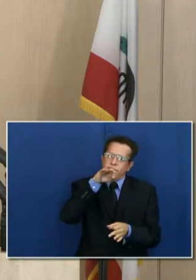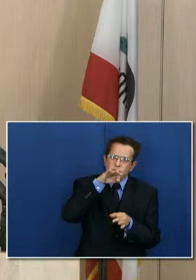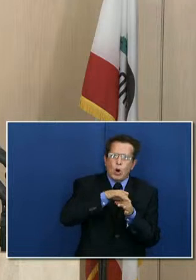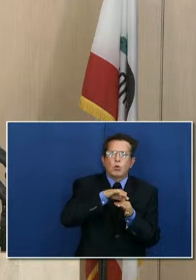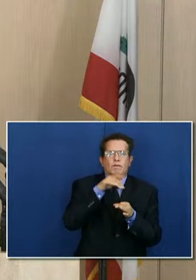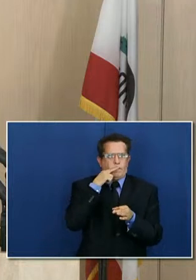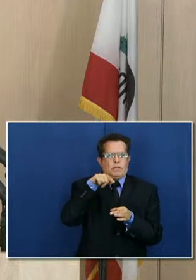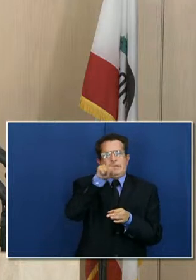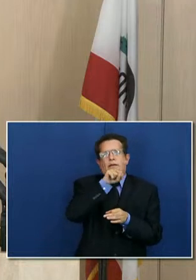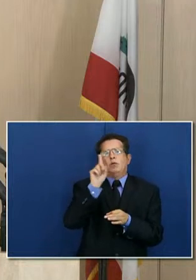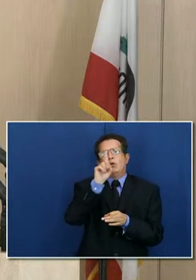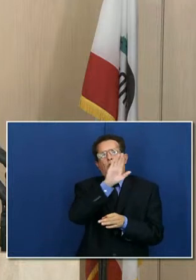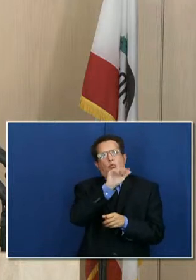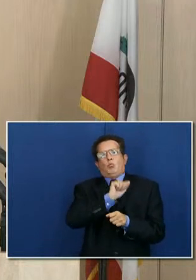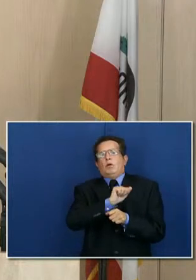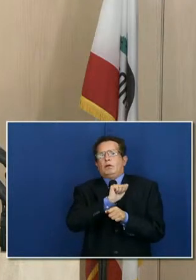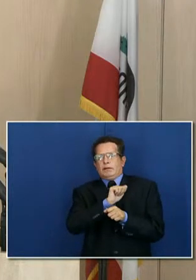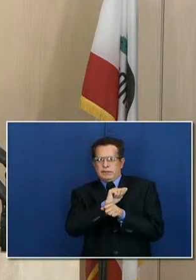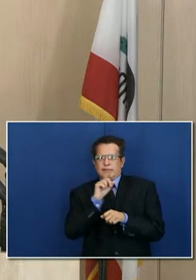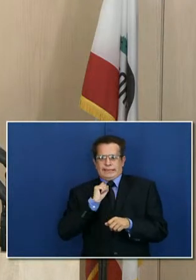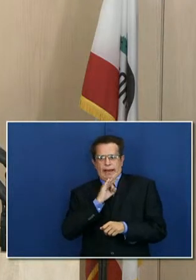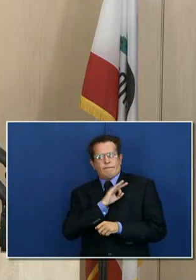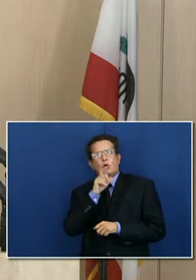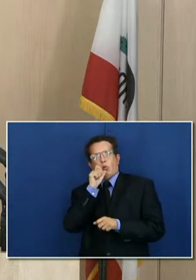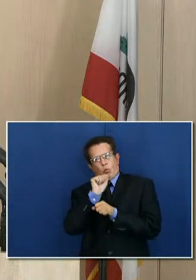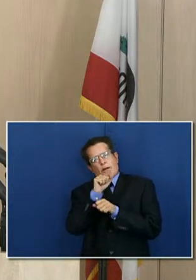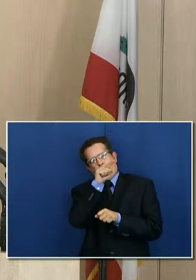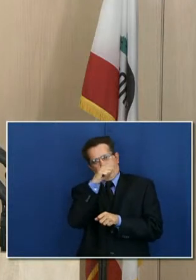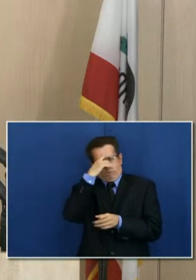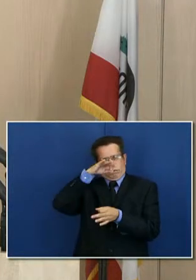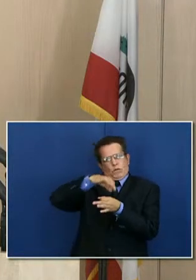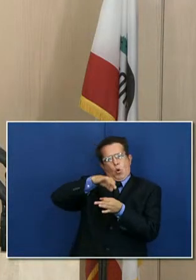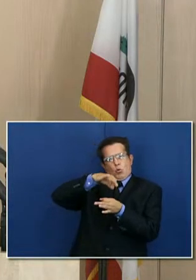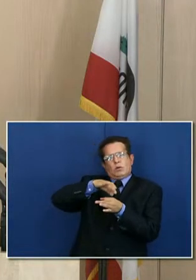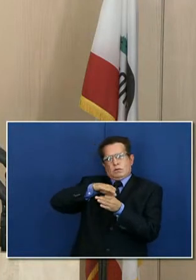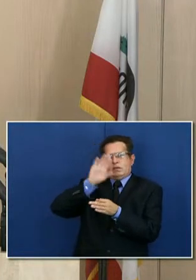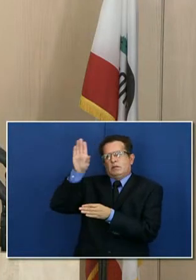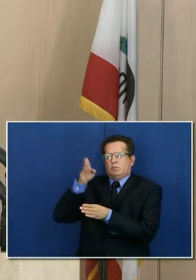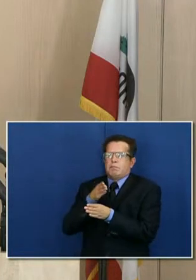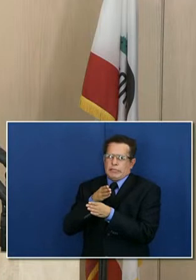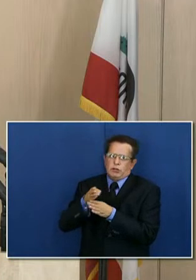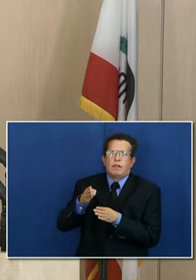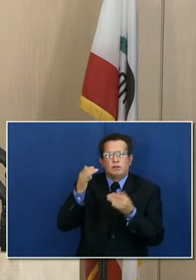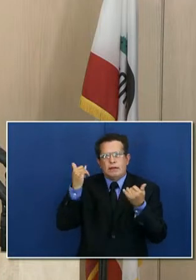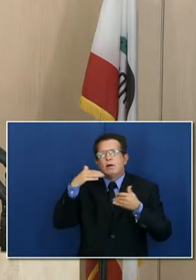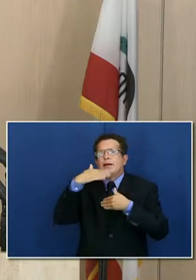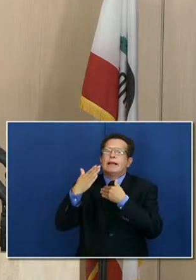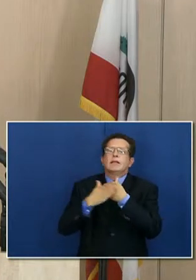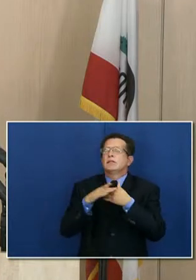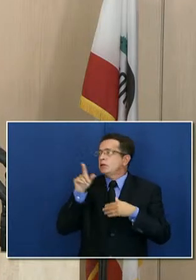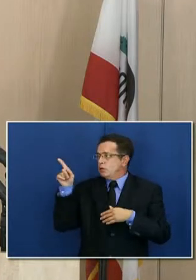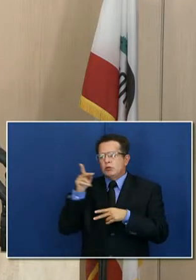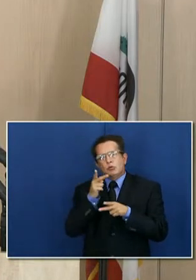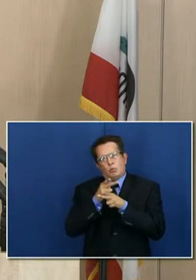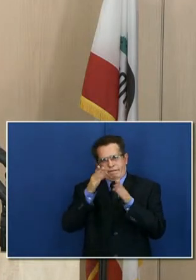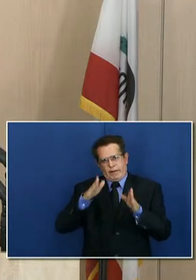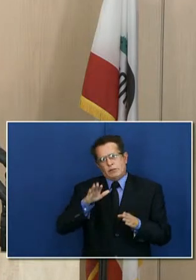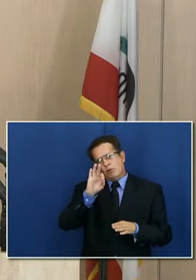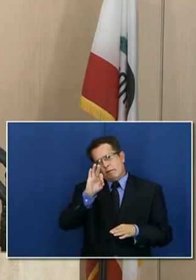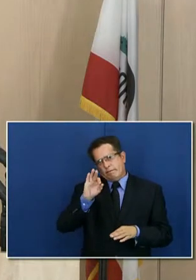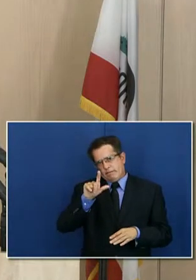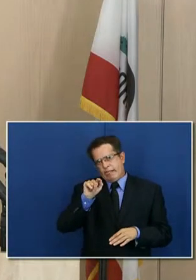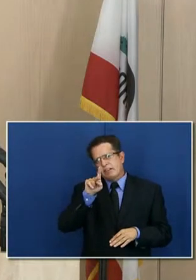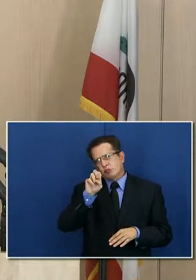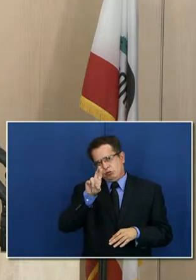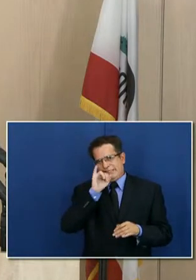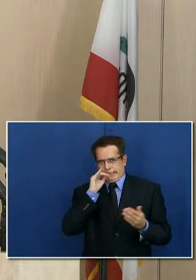staff workers and volunteers. So to get started today, I'll first call up Supervisor Fletcher to kind of run through some of the information that he has. Thank